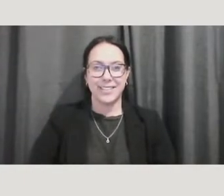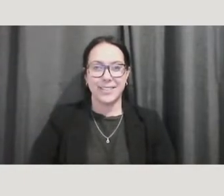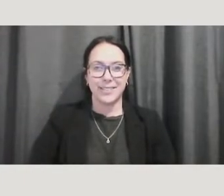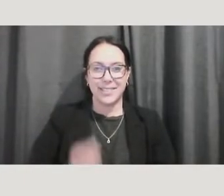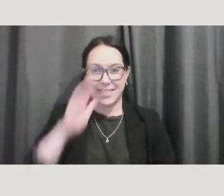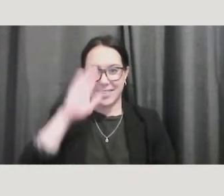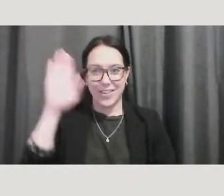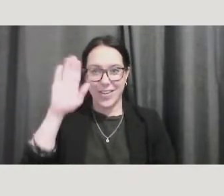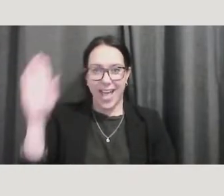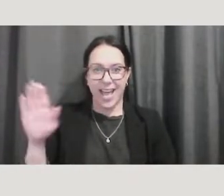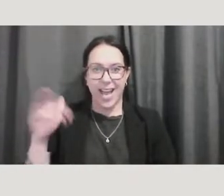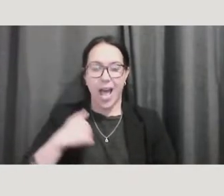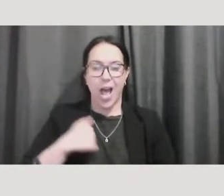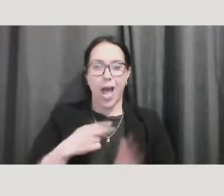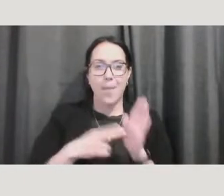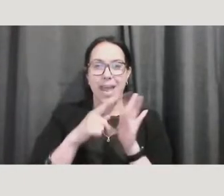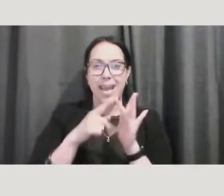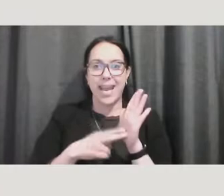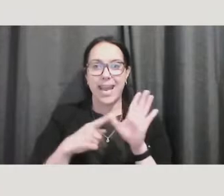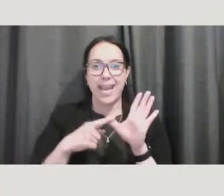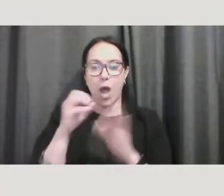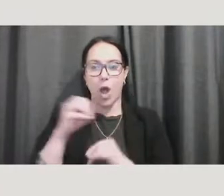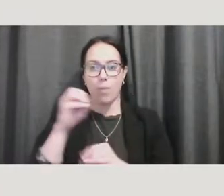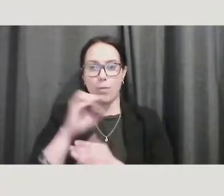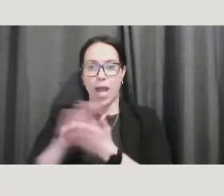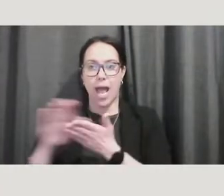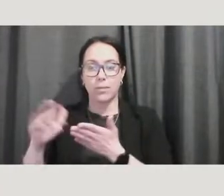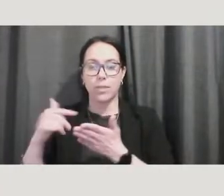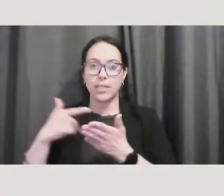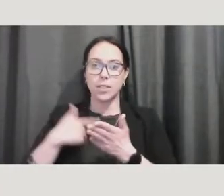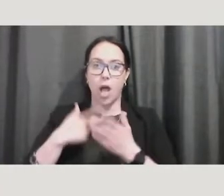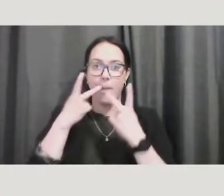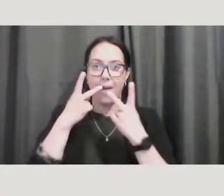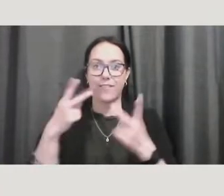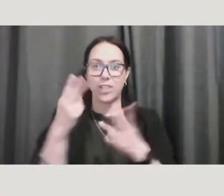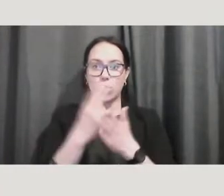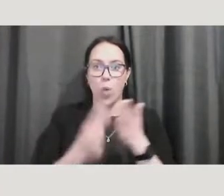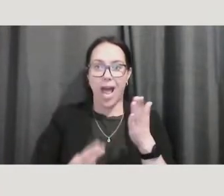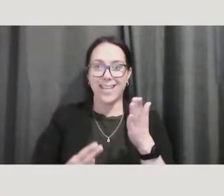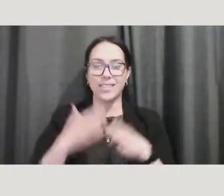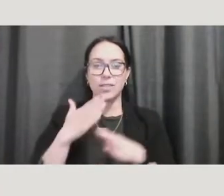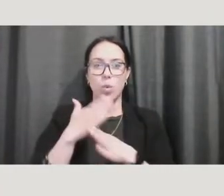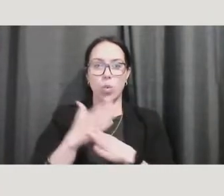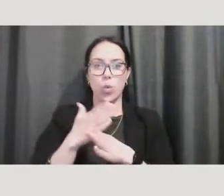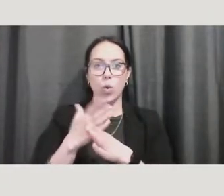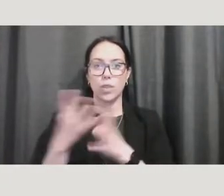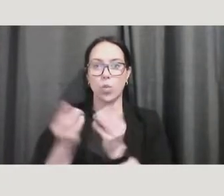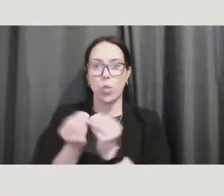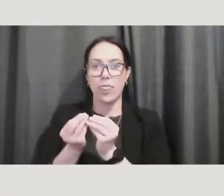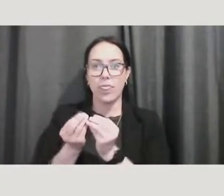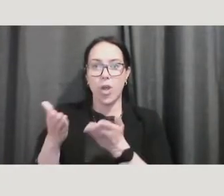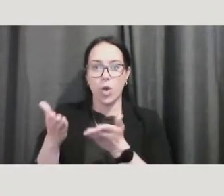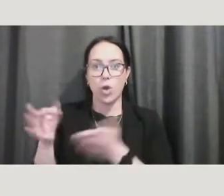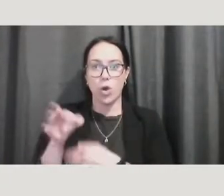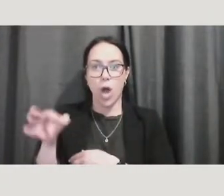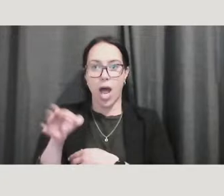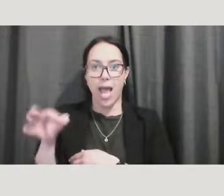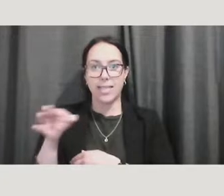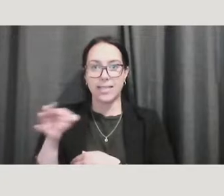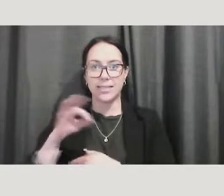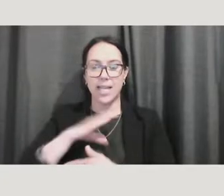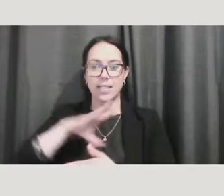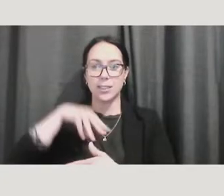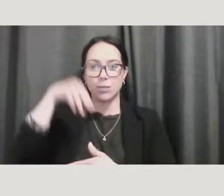Nina overcaffrey's uh I am a visual artist that works with um Cook Islands uh spiritual